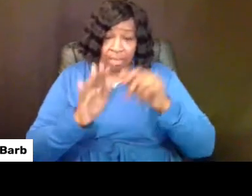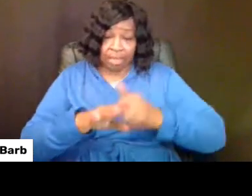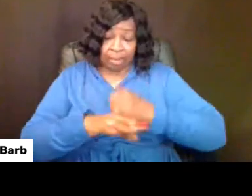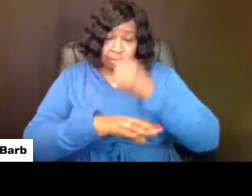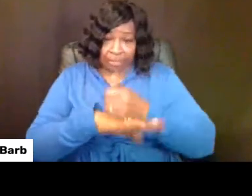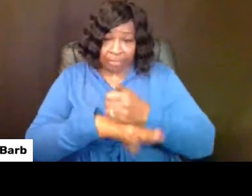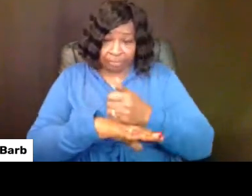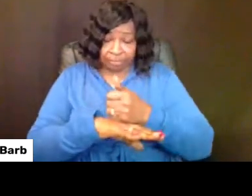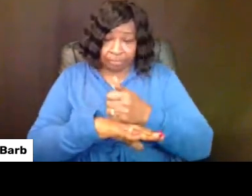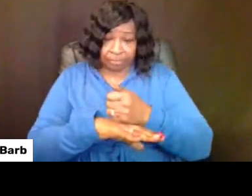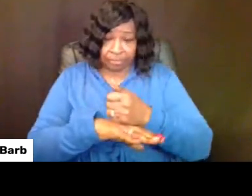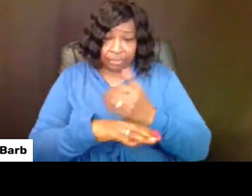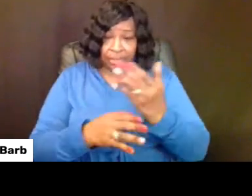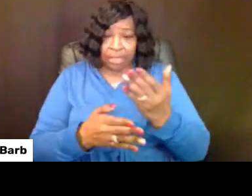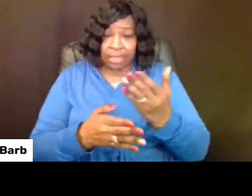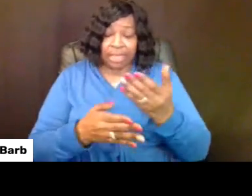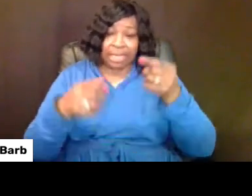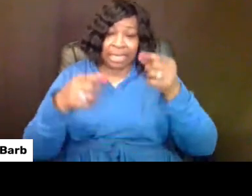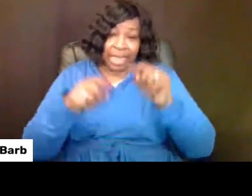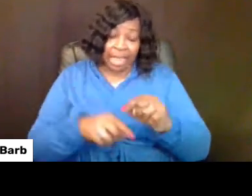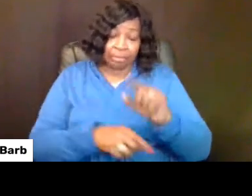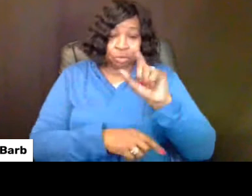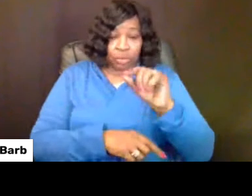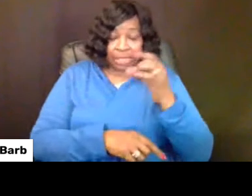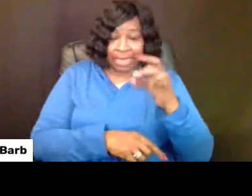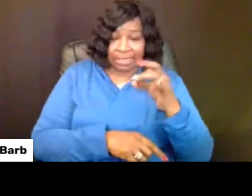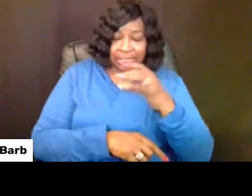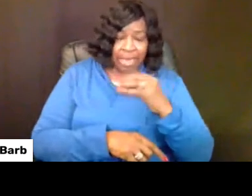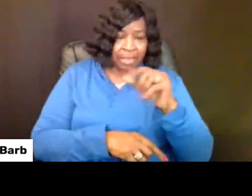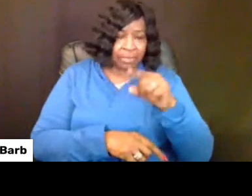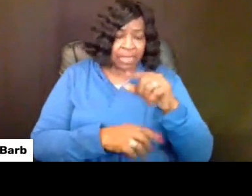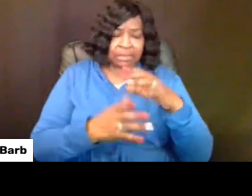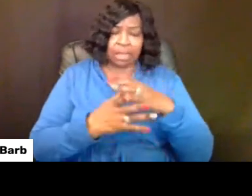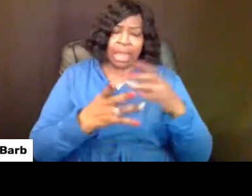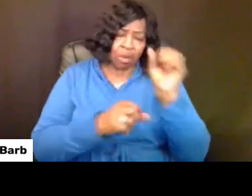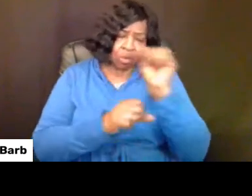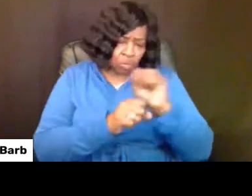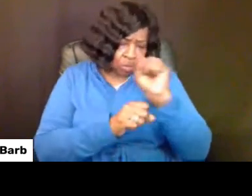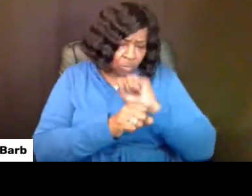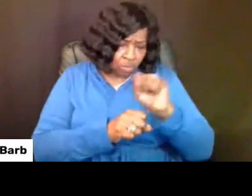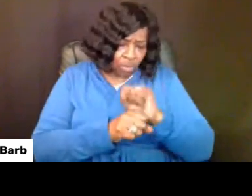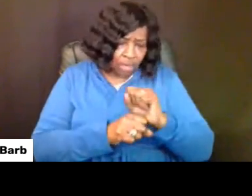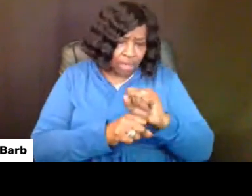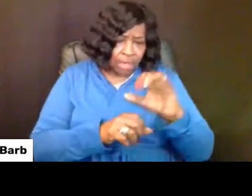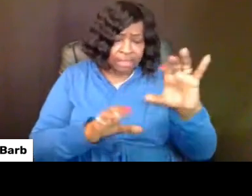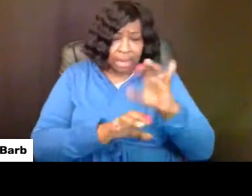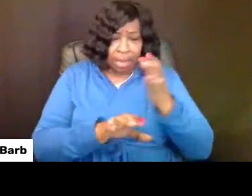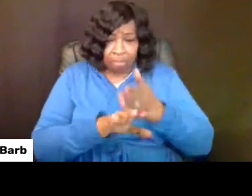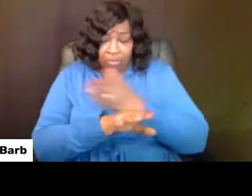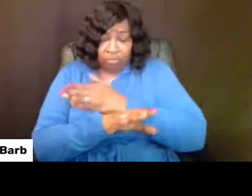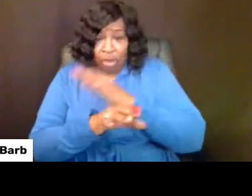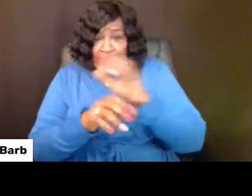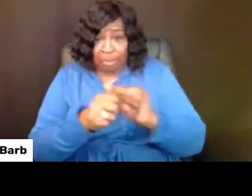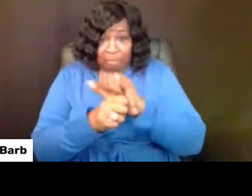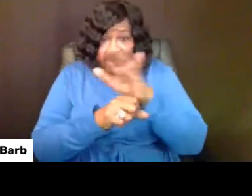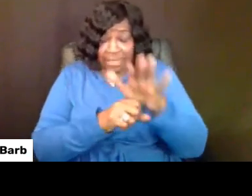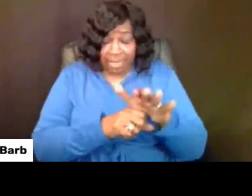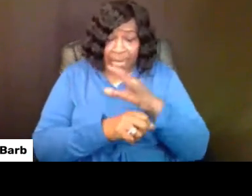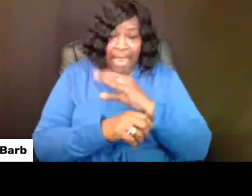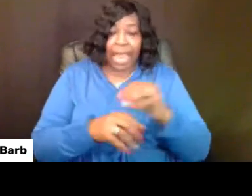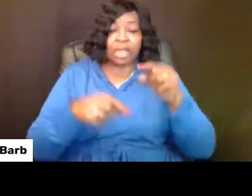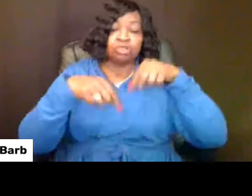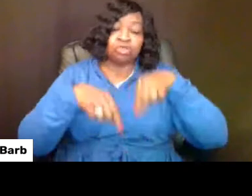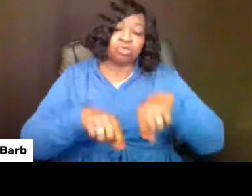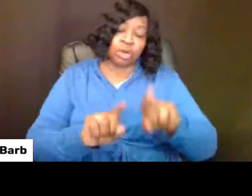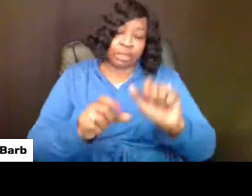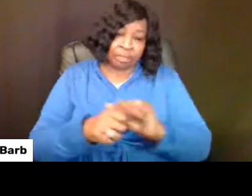implementation, right? So it happened in 2018, and there's been a lot of work that was done prior to the pandemic and during the pandemic.